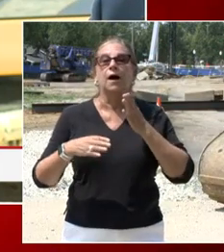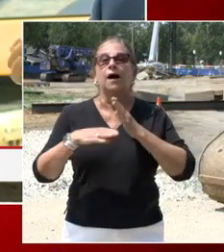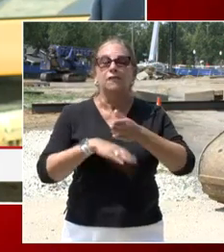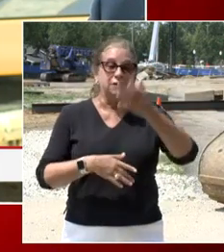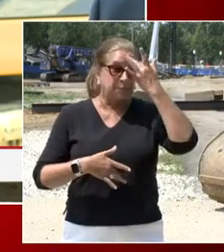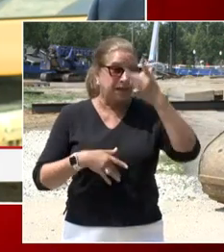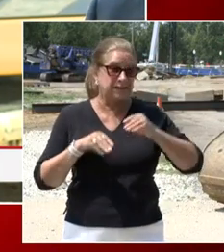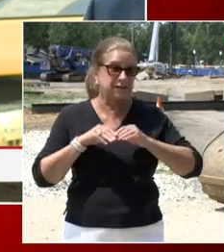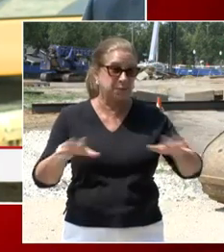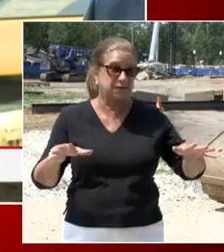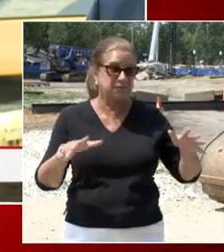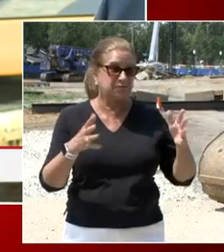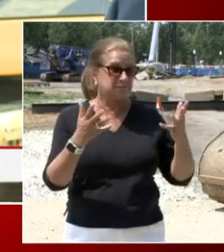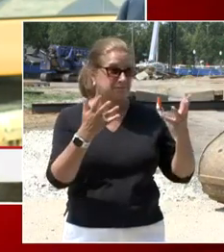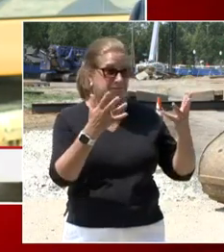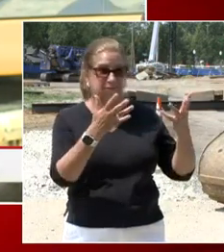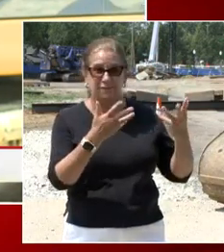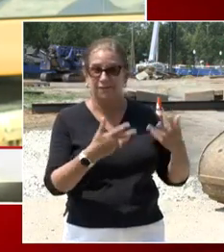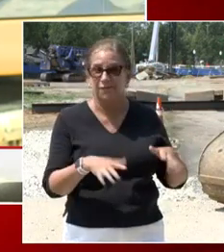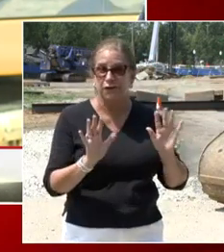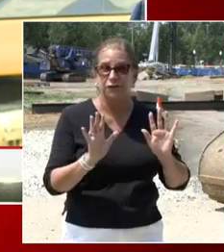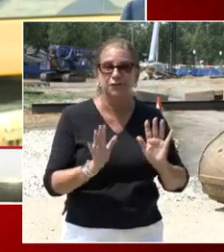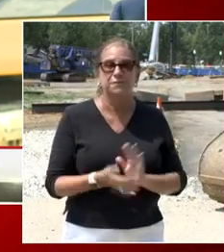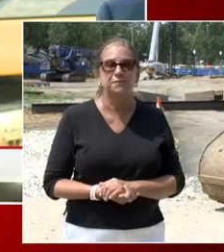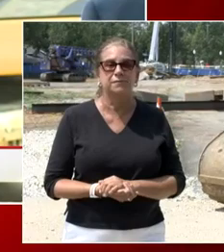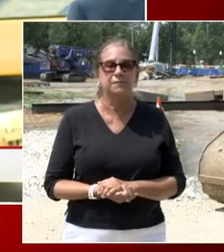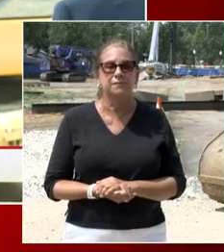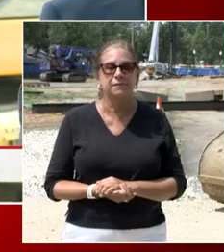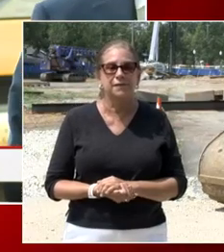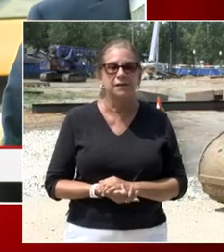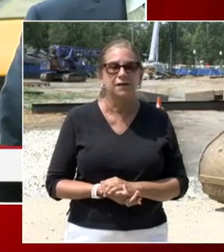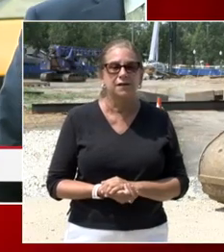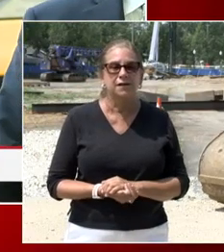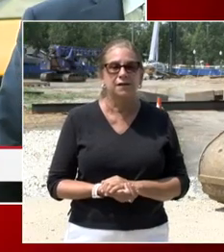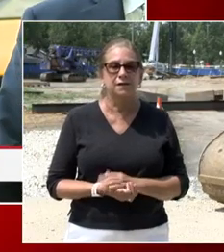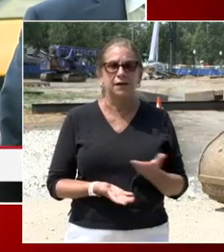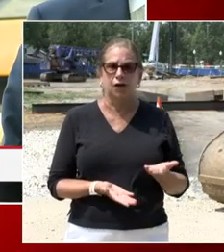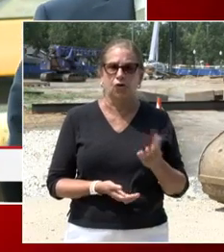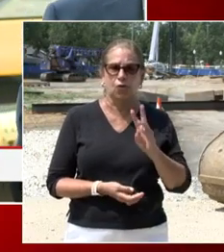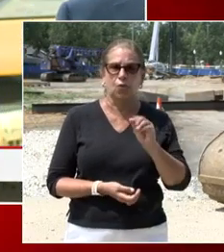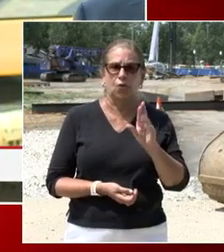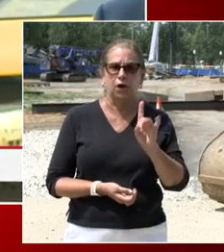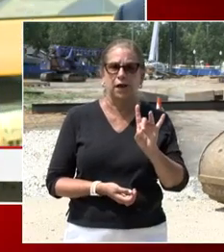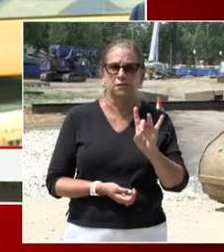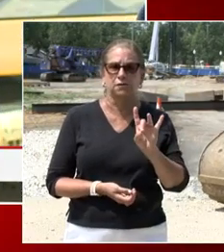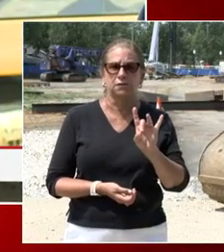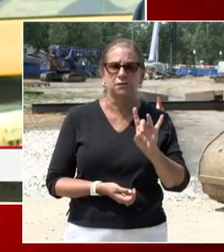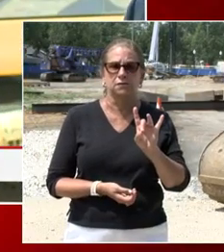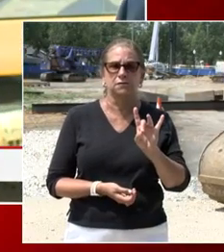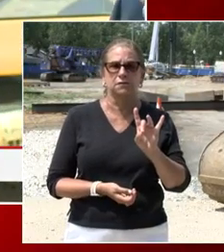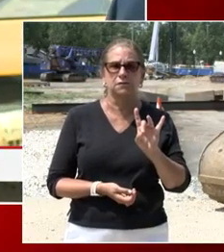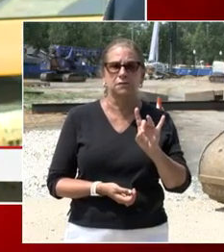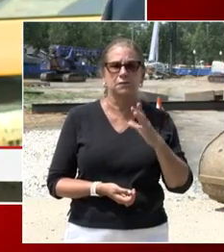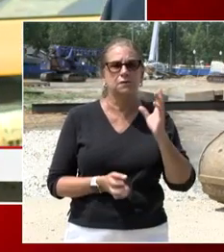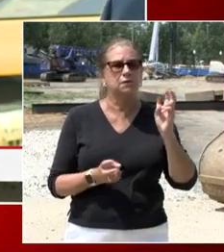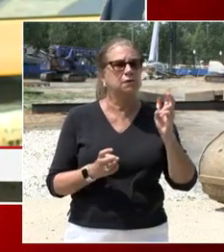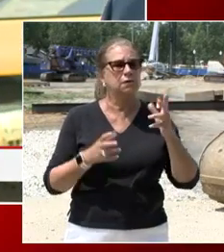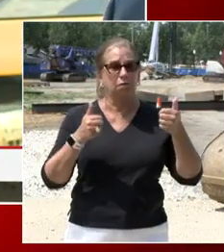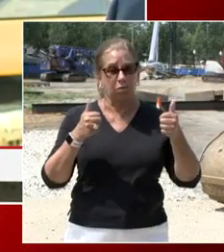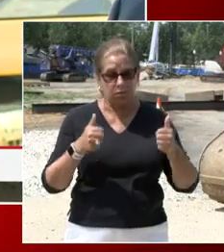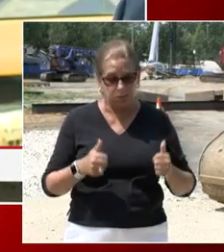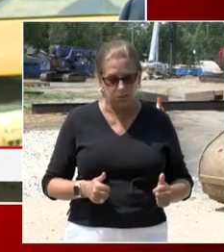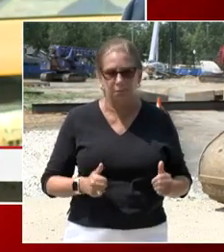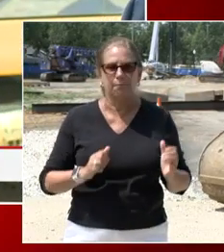So think about that. We're right here in Ward 8. This is where our comeback is starting, right? And I say our first office building